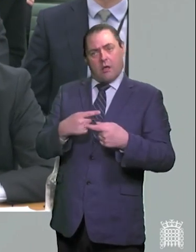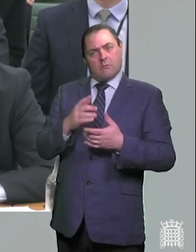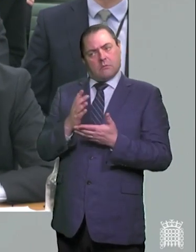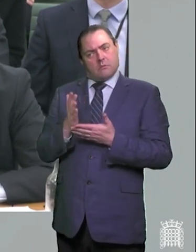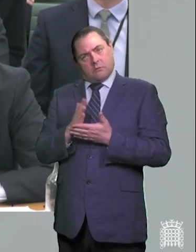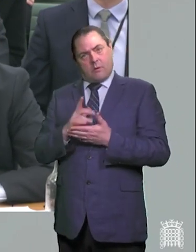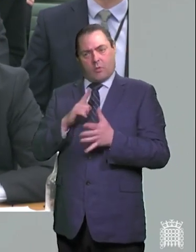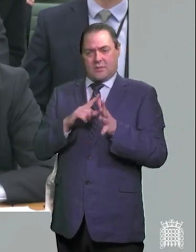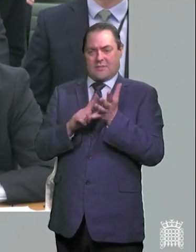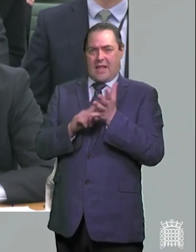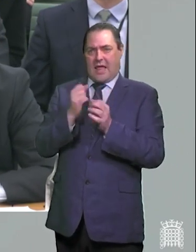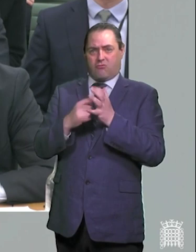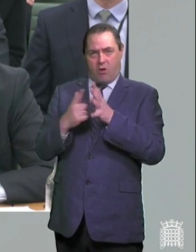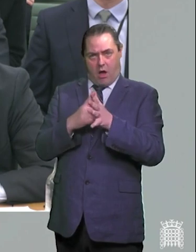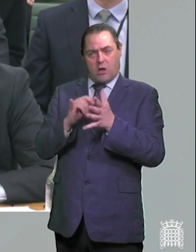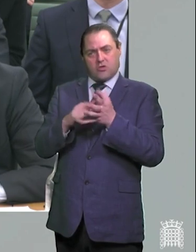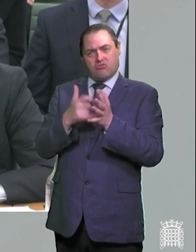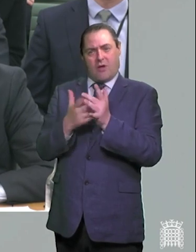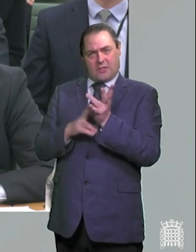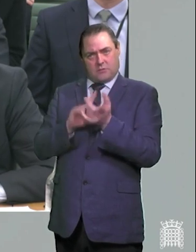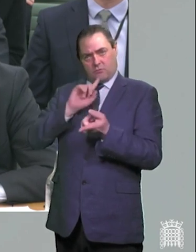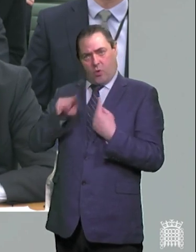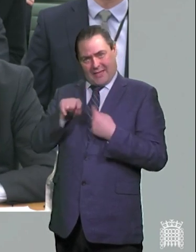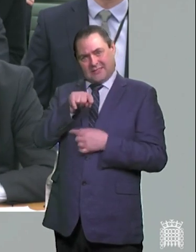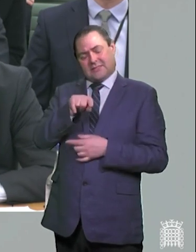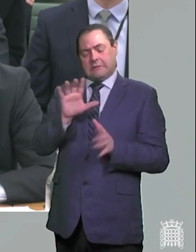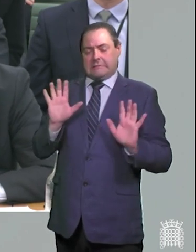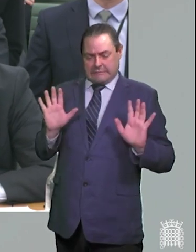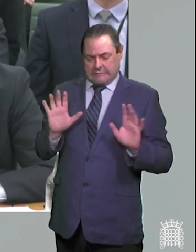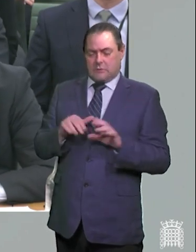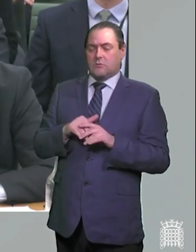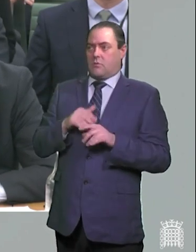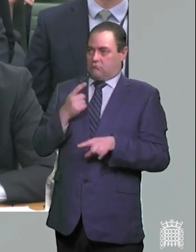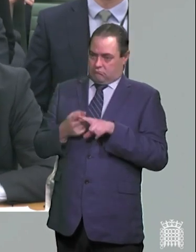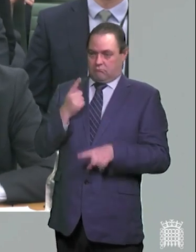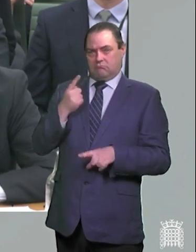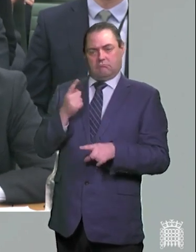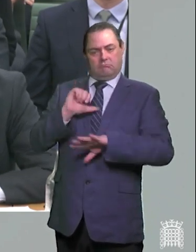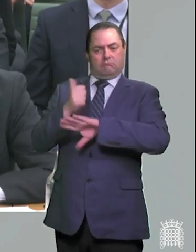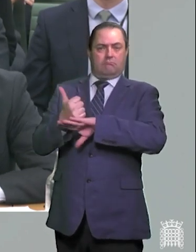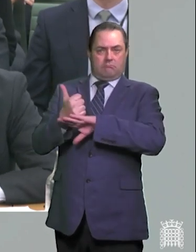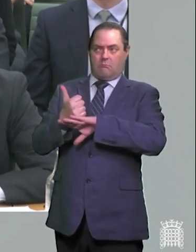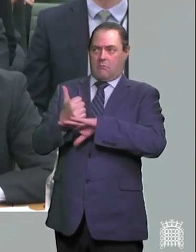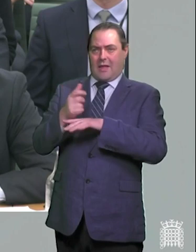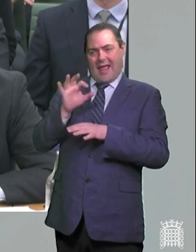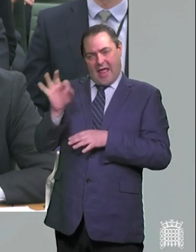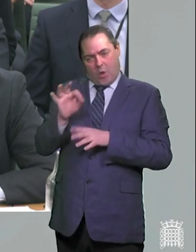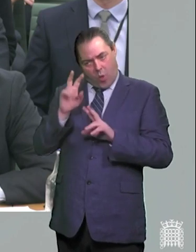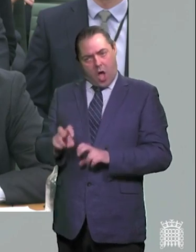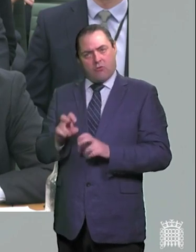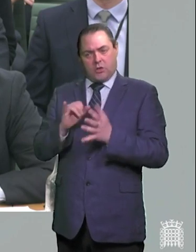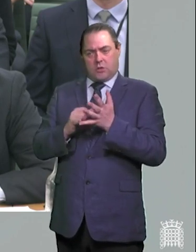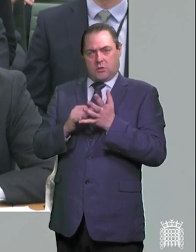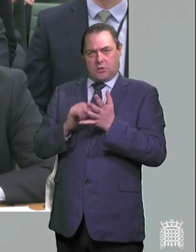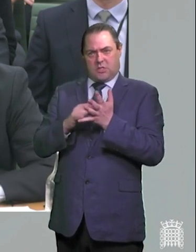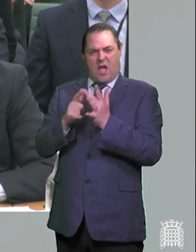by what Allegra Stratton had to say. So we immediately instituted the inquiry